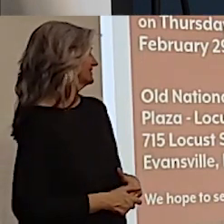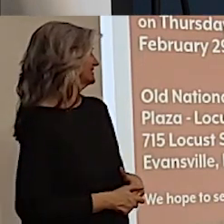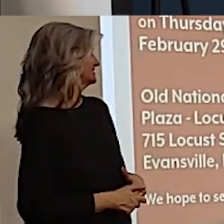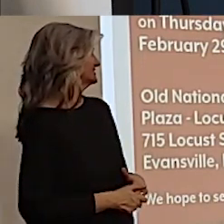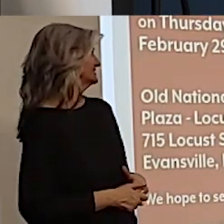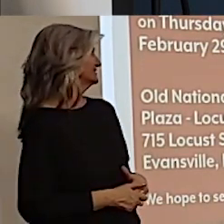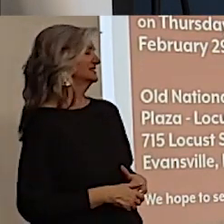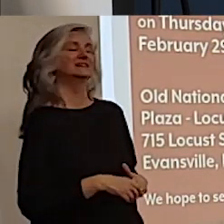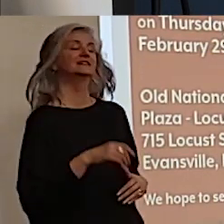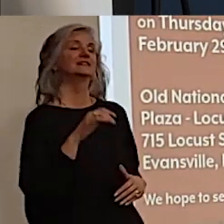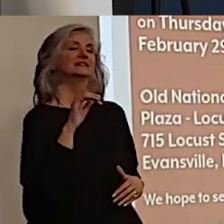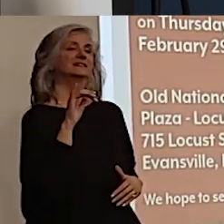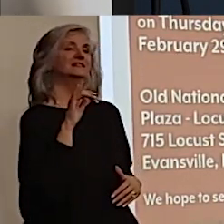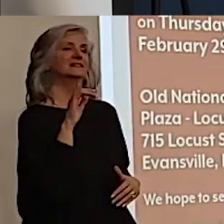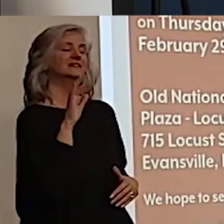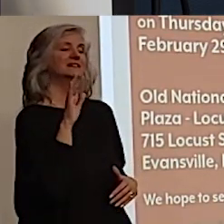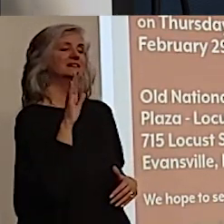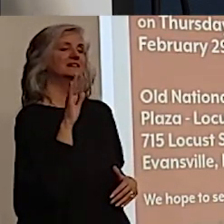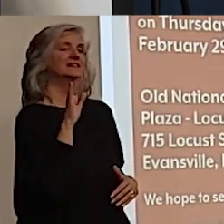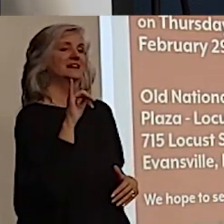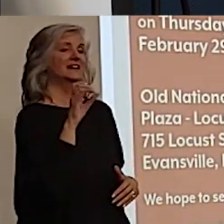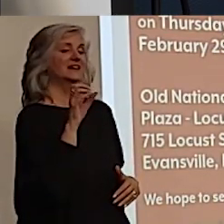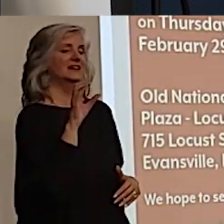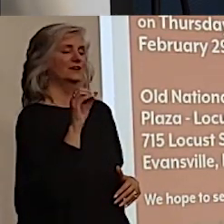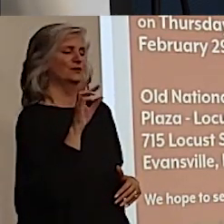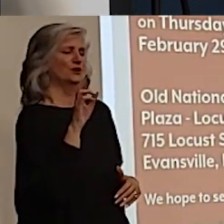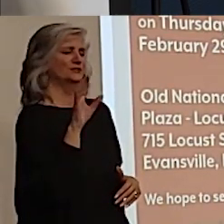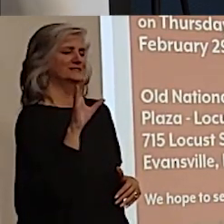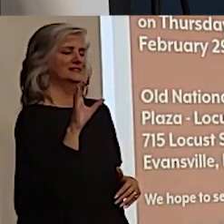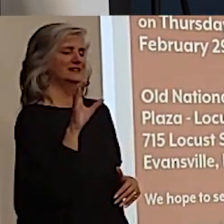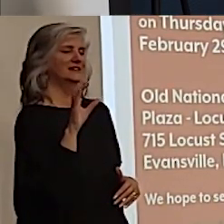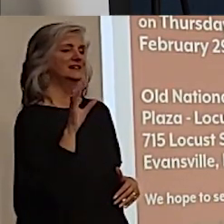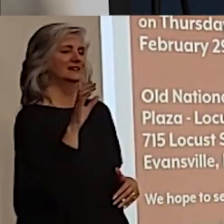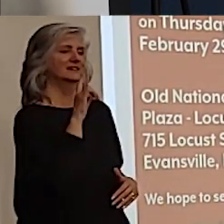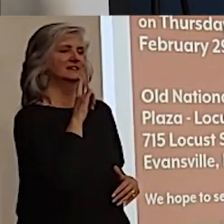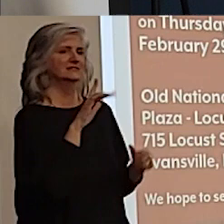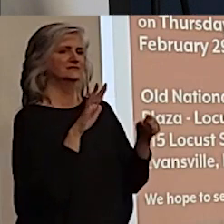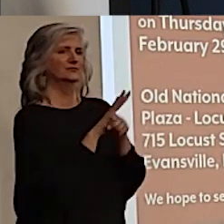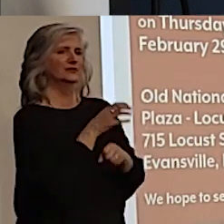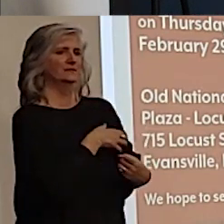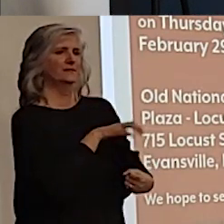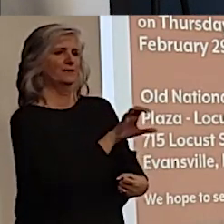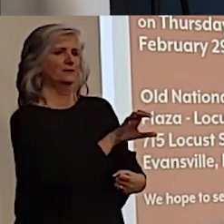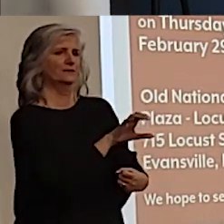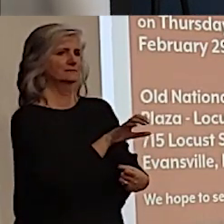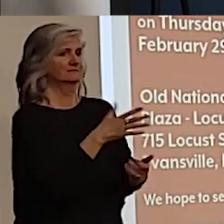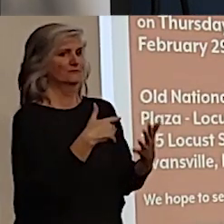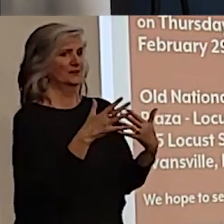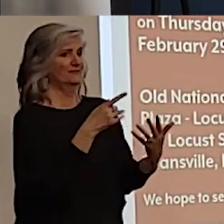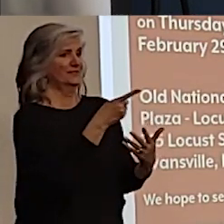IURC would push back on what I'm about to say, but the IURC is fully empowered to do whatever they want to do.